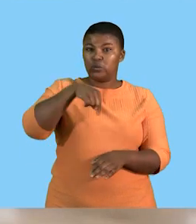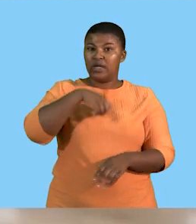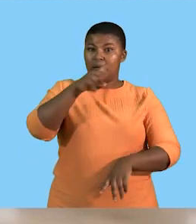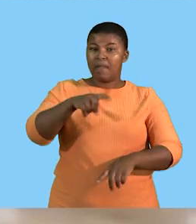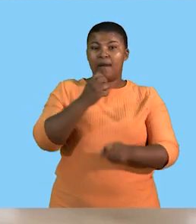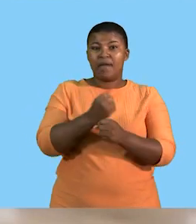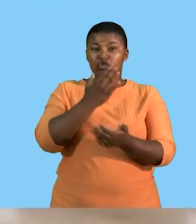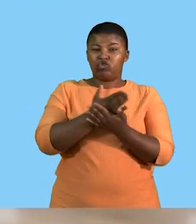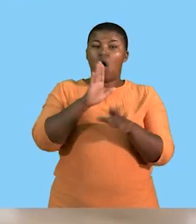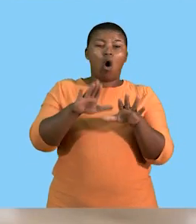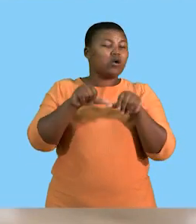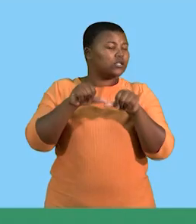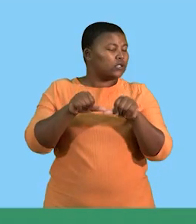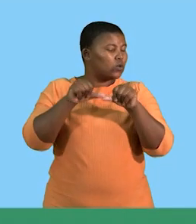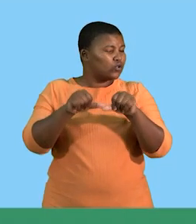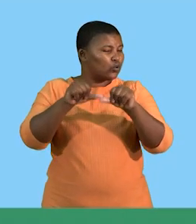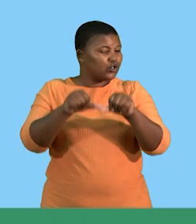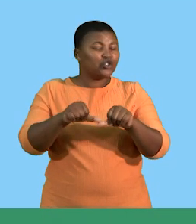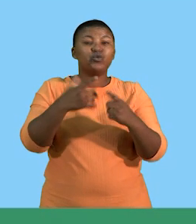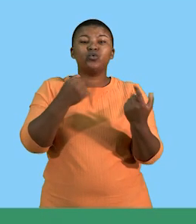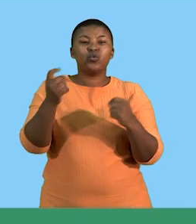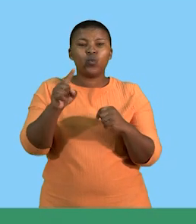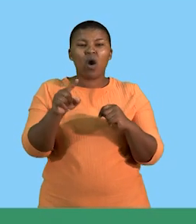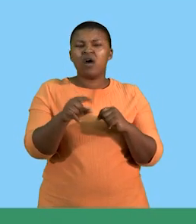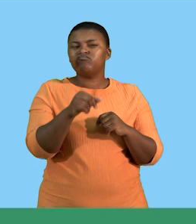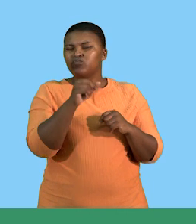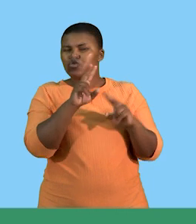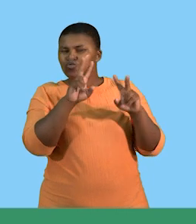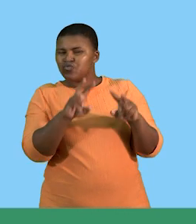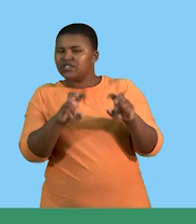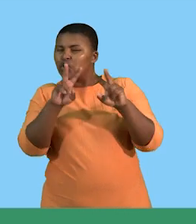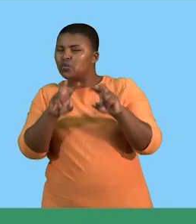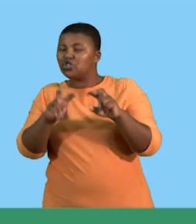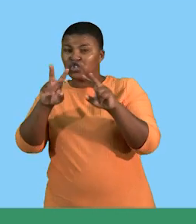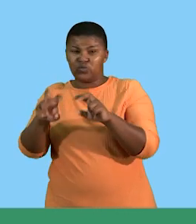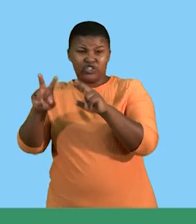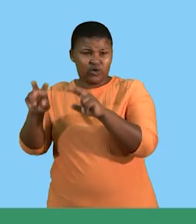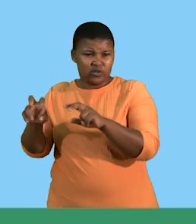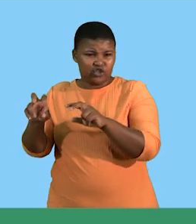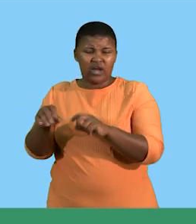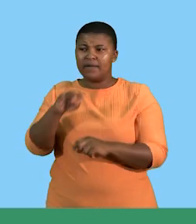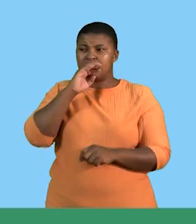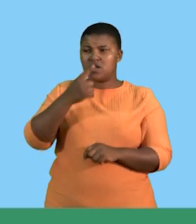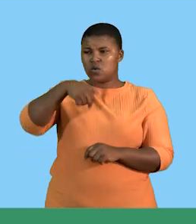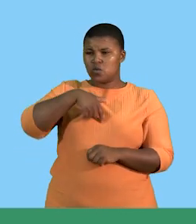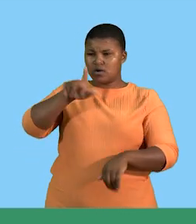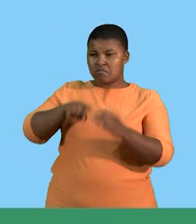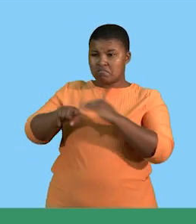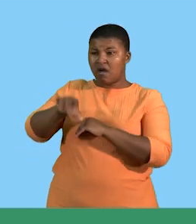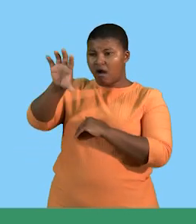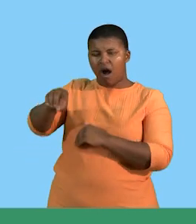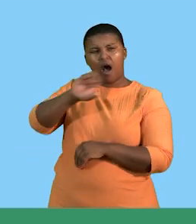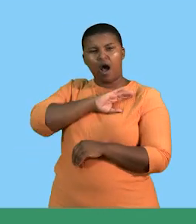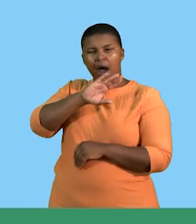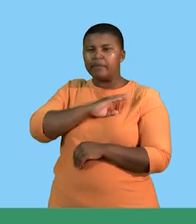do consistent or continuous market research. Now, market research means we go out and